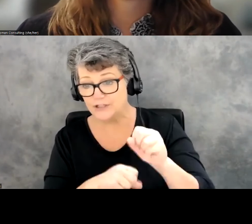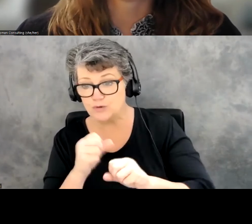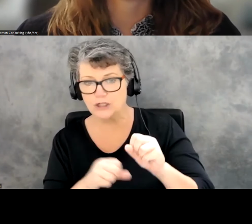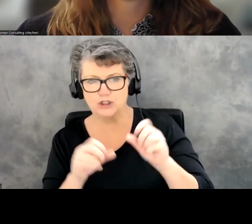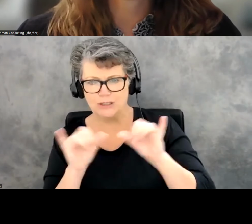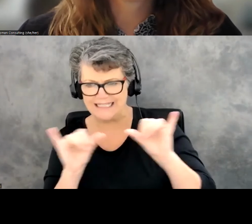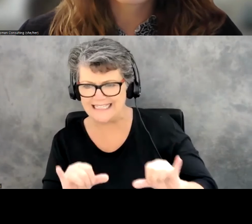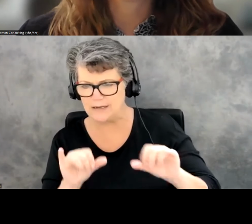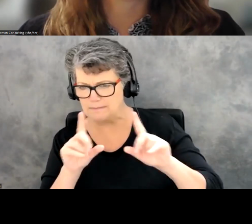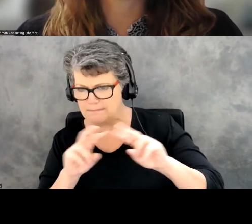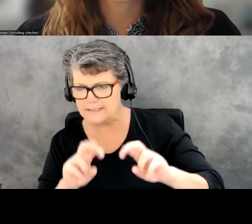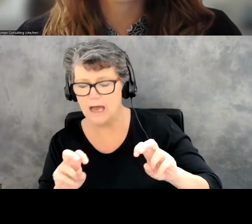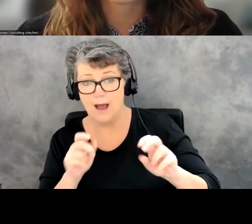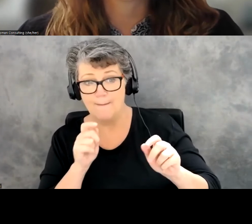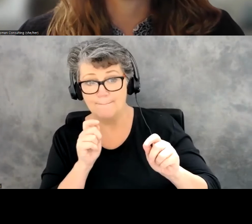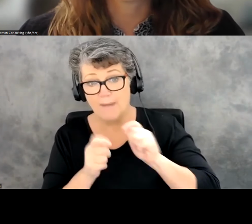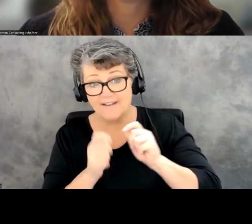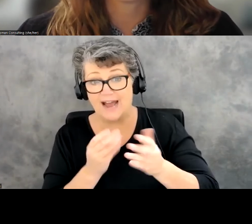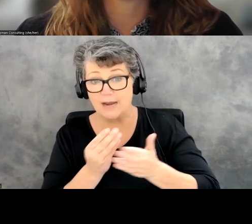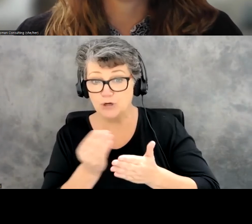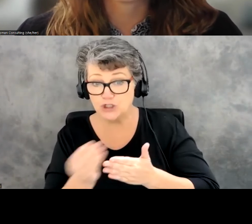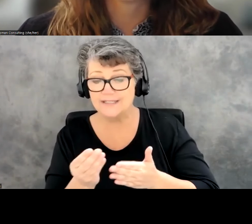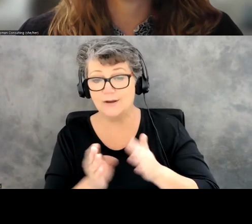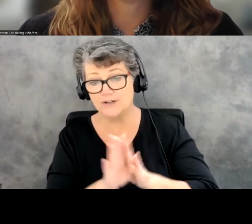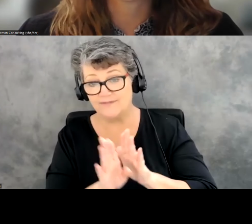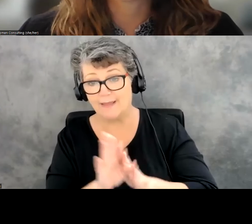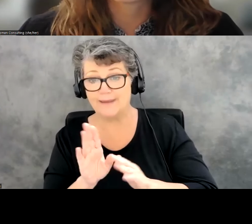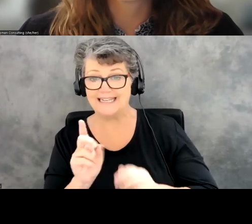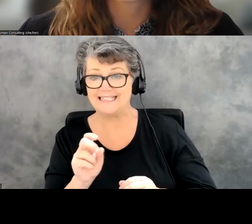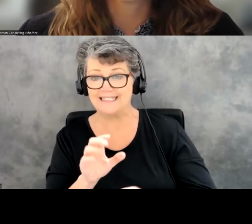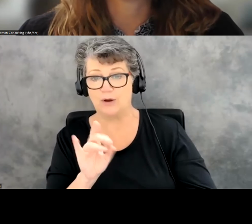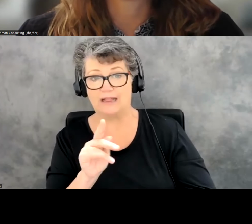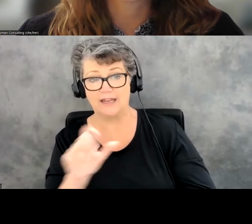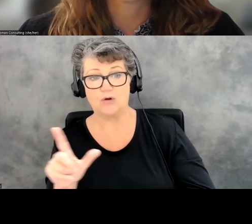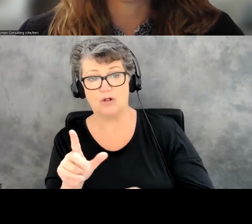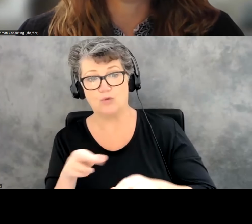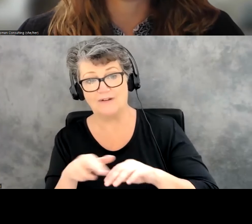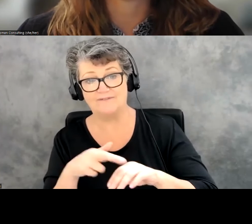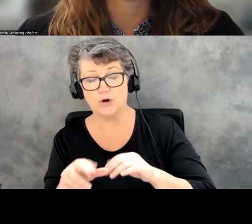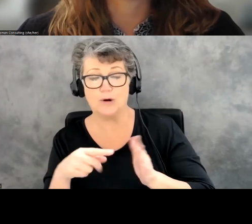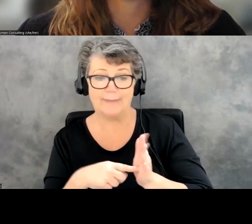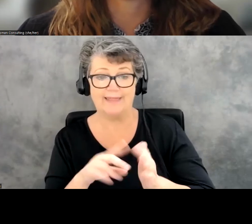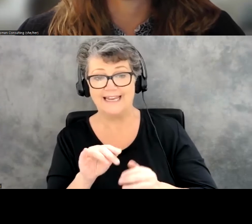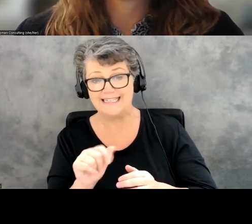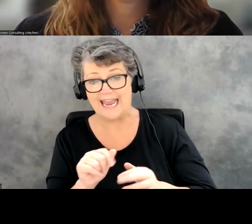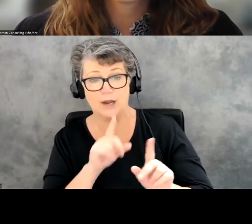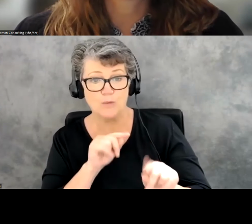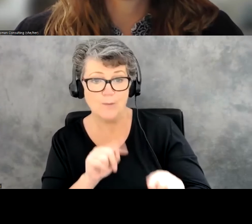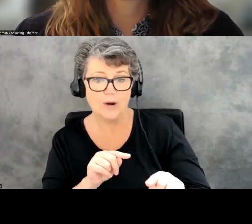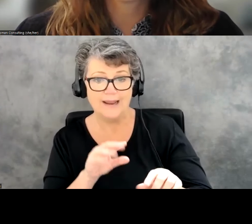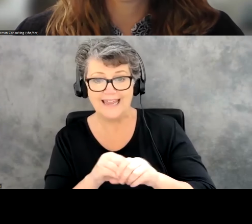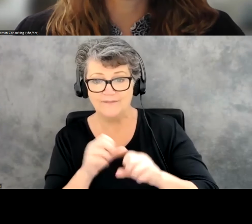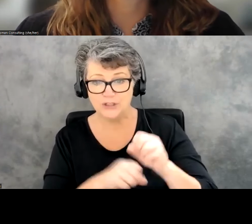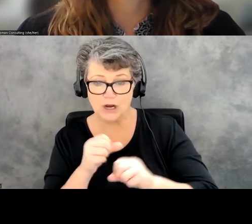systems, modifying, purchasing, and or developing necessary clinical referral, billing, data reporting,